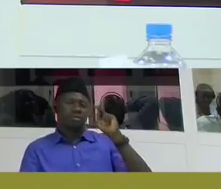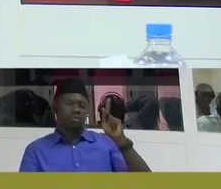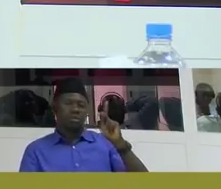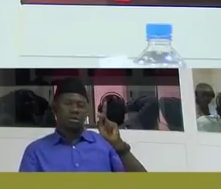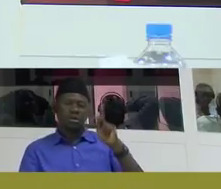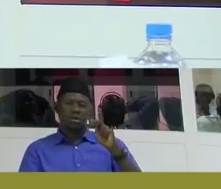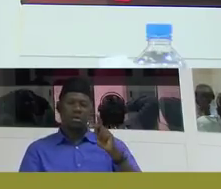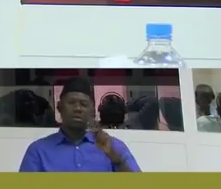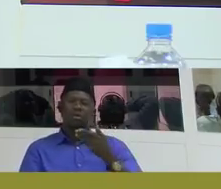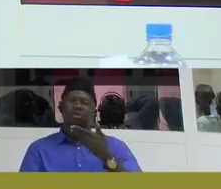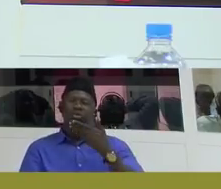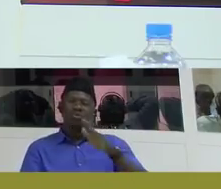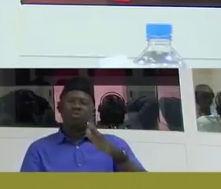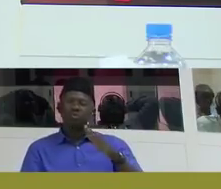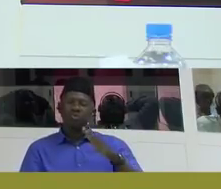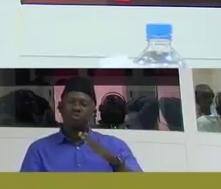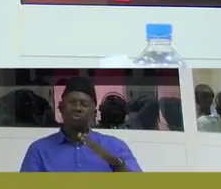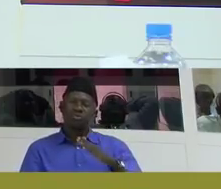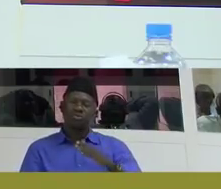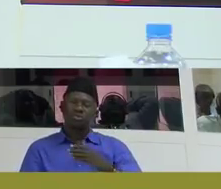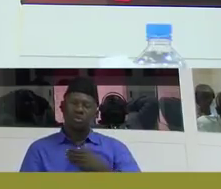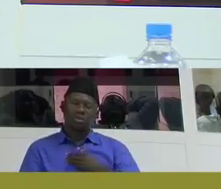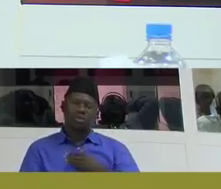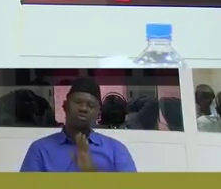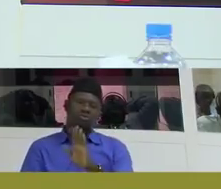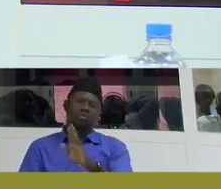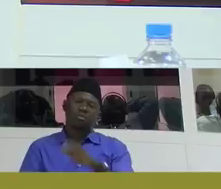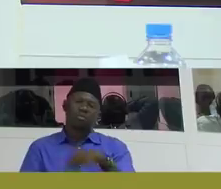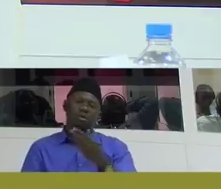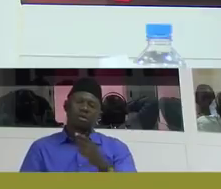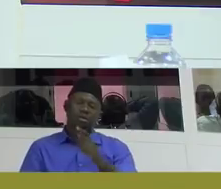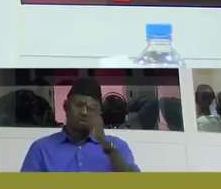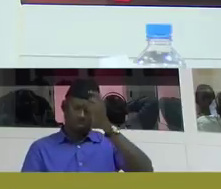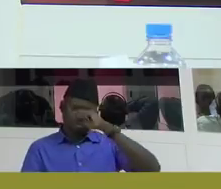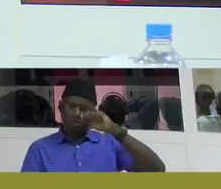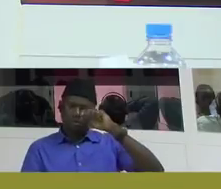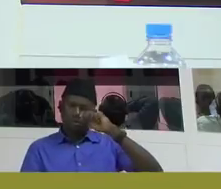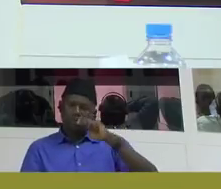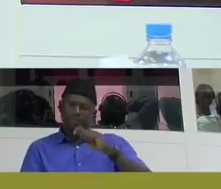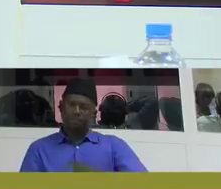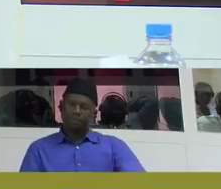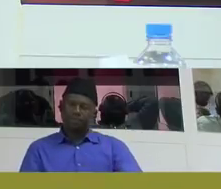youths were stopped by the police.